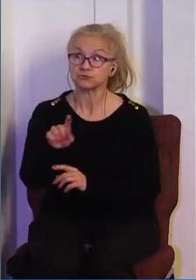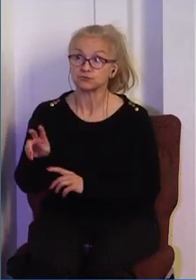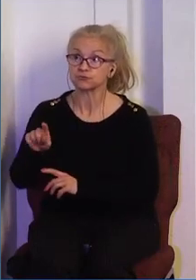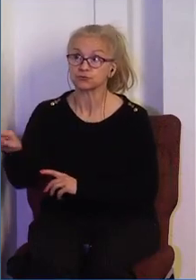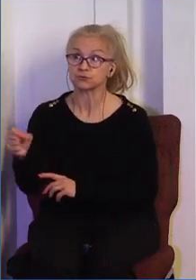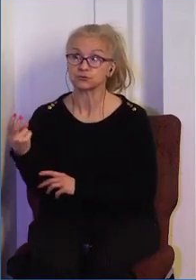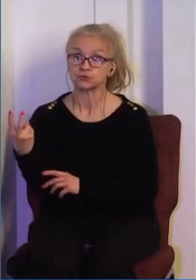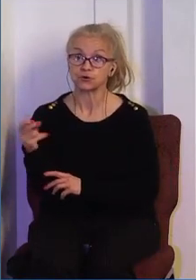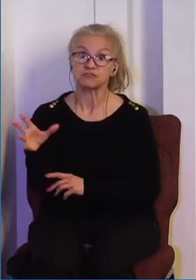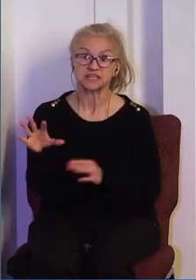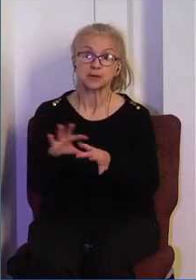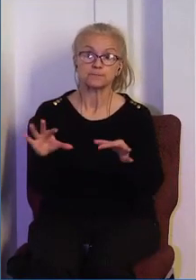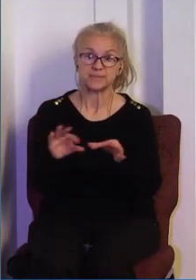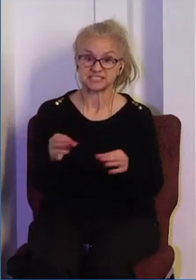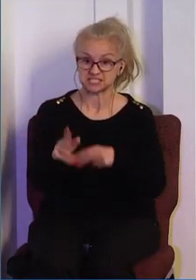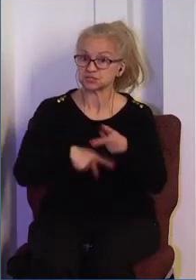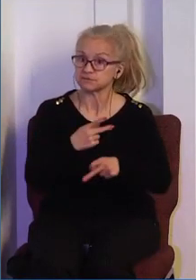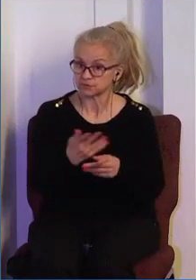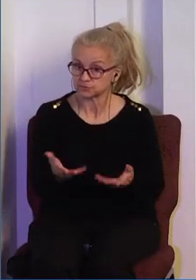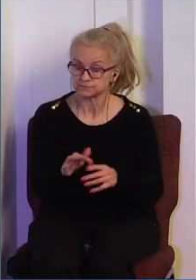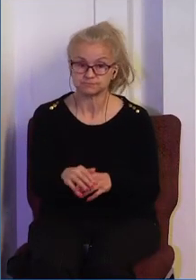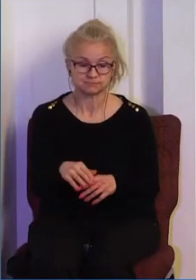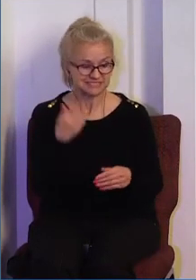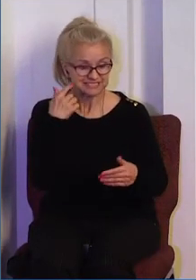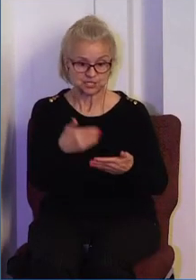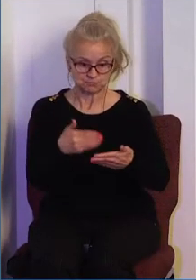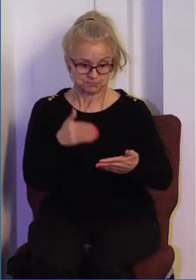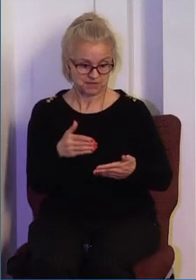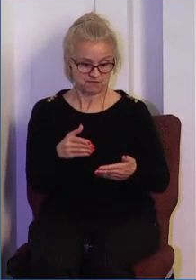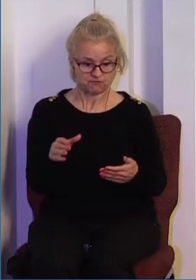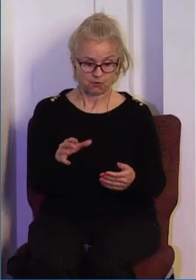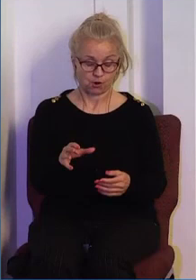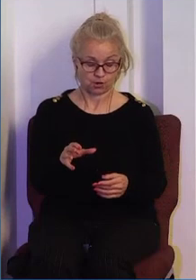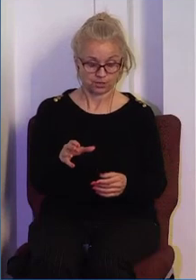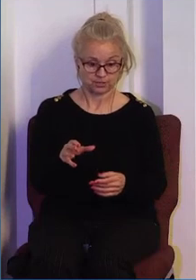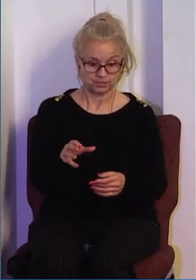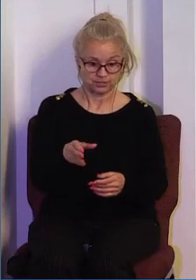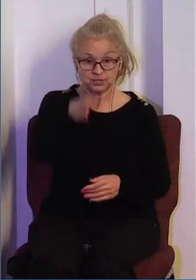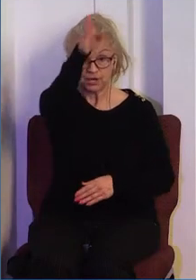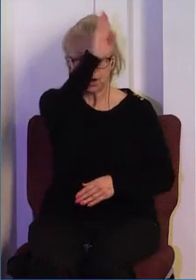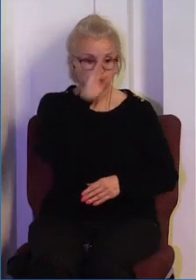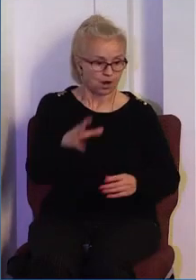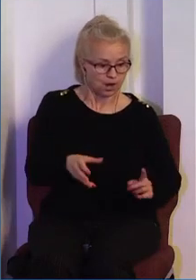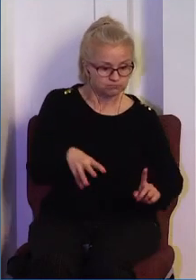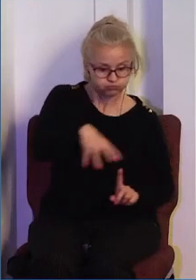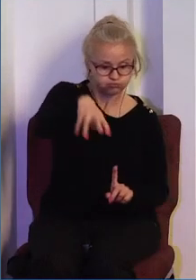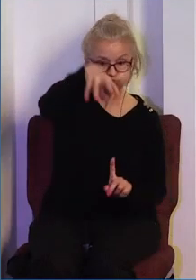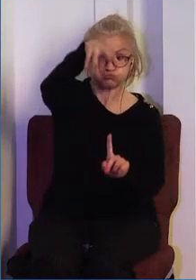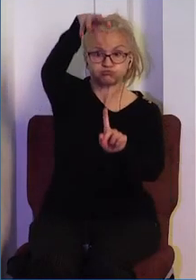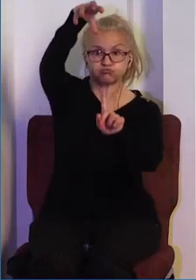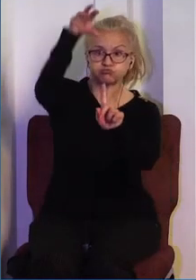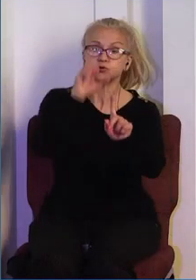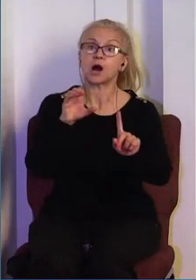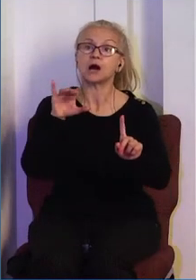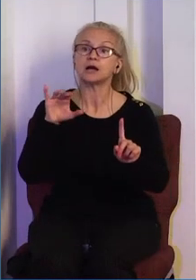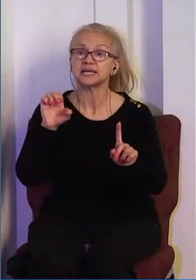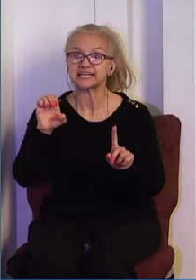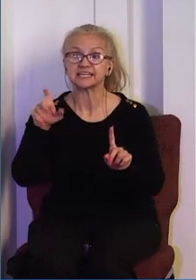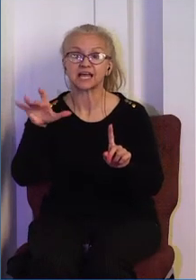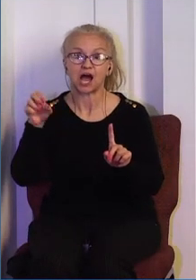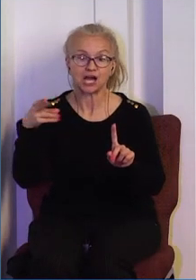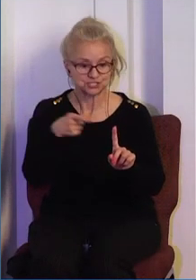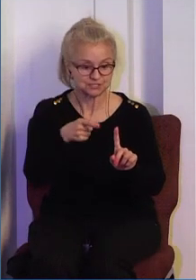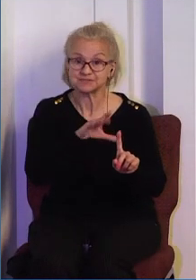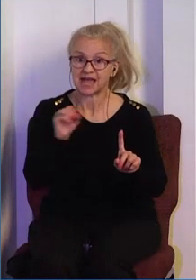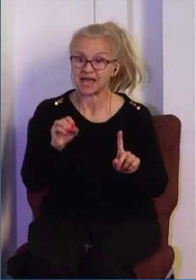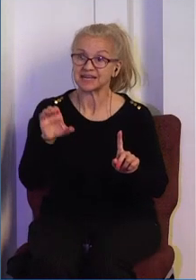Message version. Just before God took Elijah to heaven in a whirlwind, Elijah and